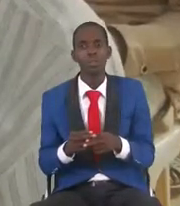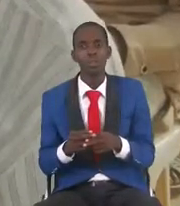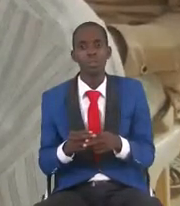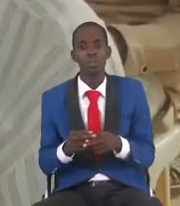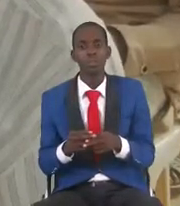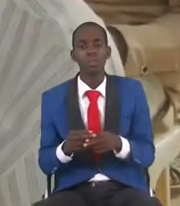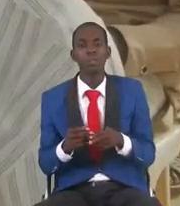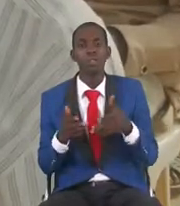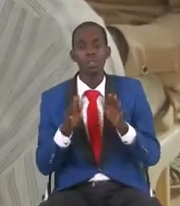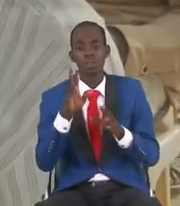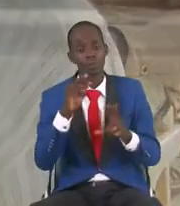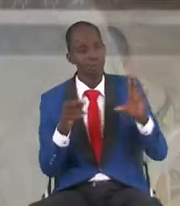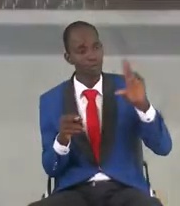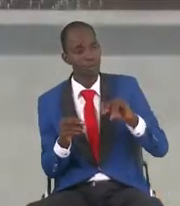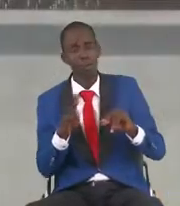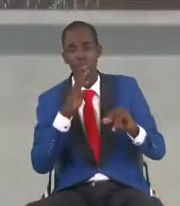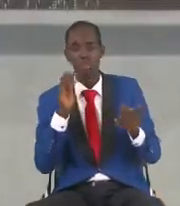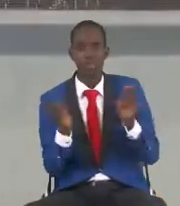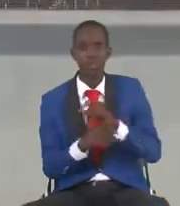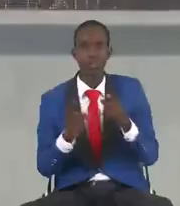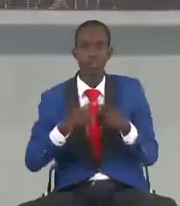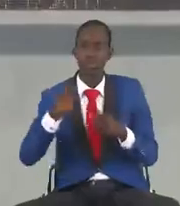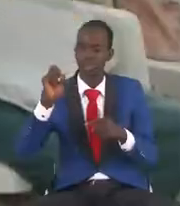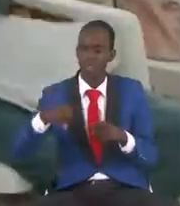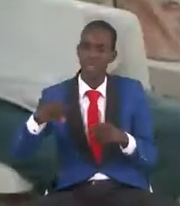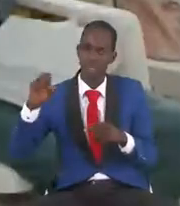be changed to yes, yes, yes.